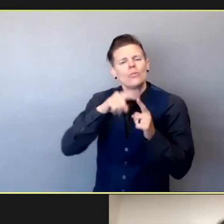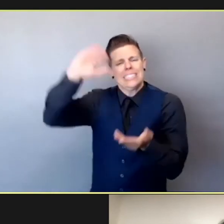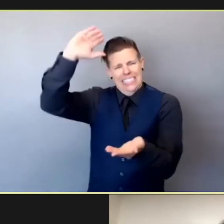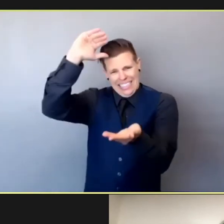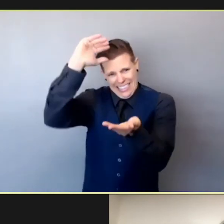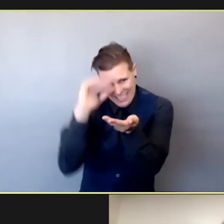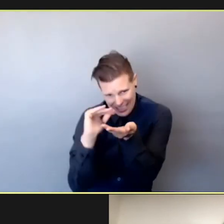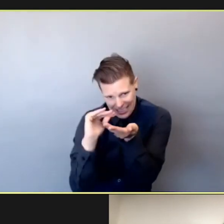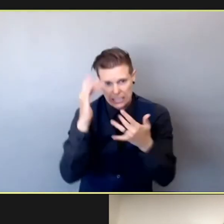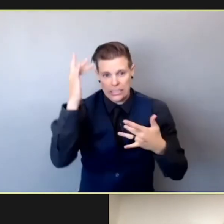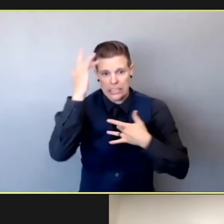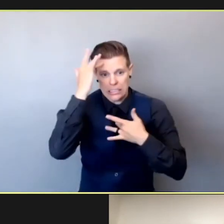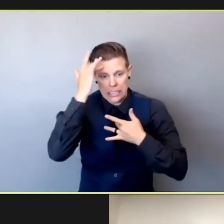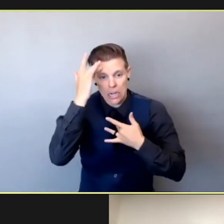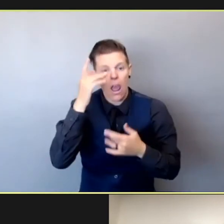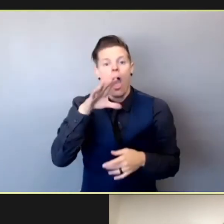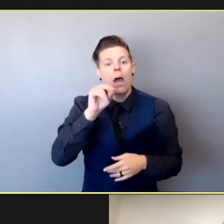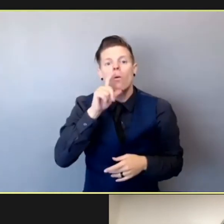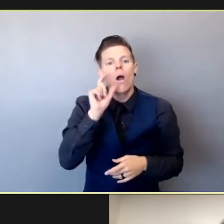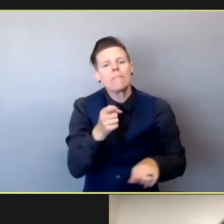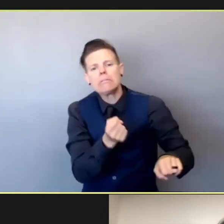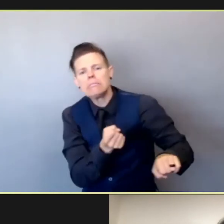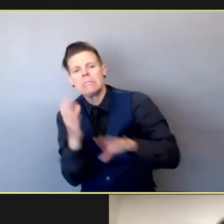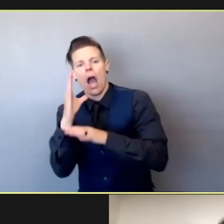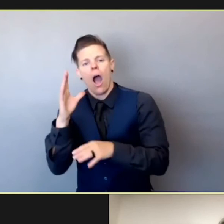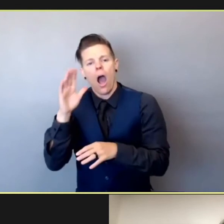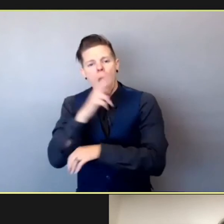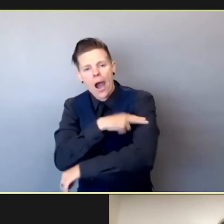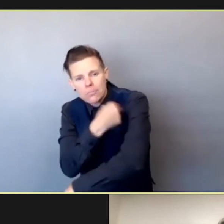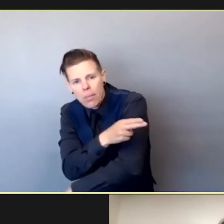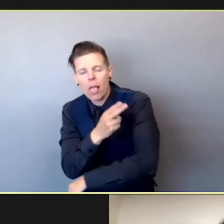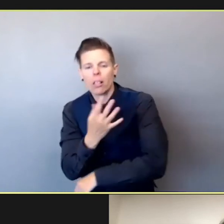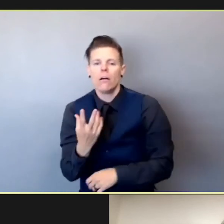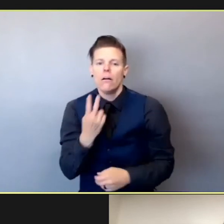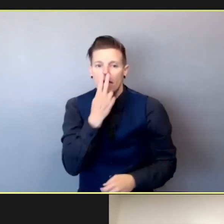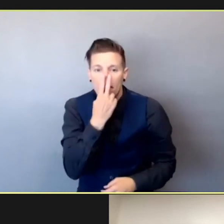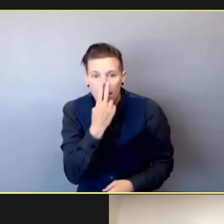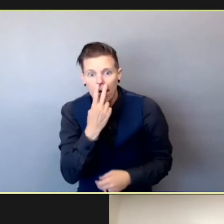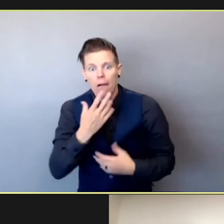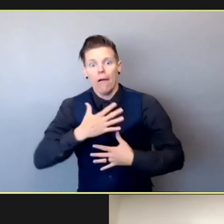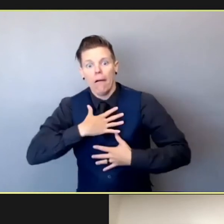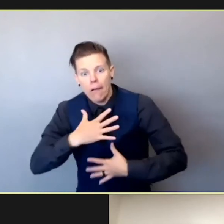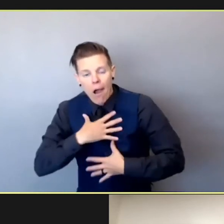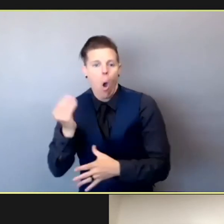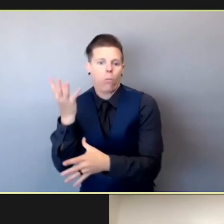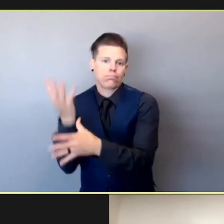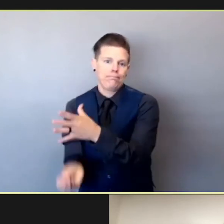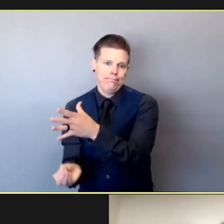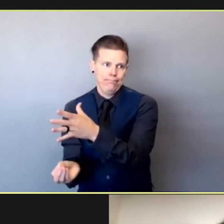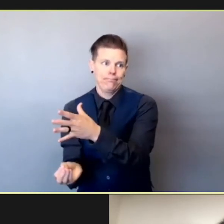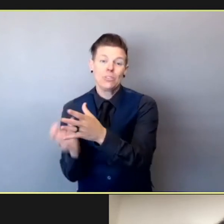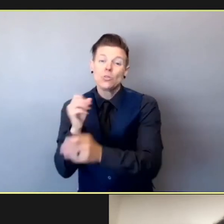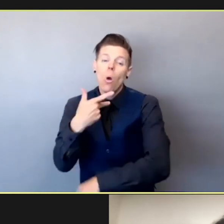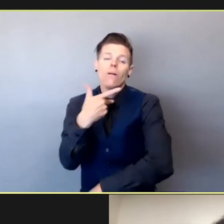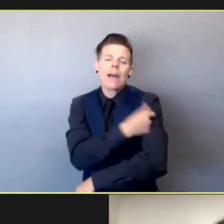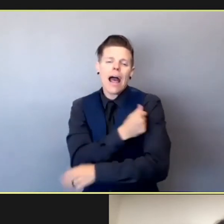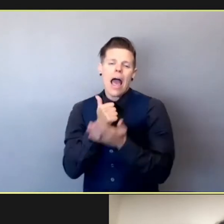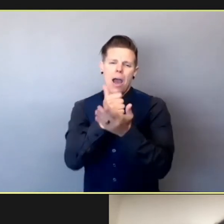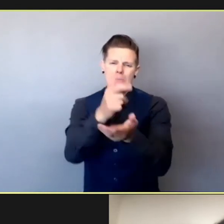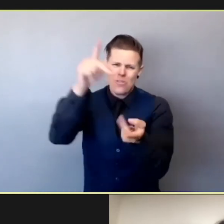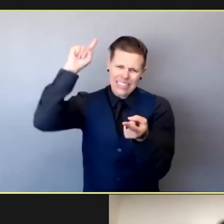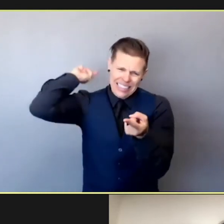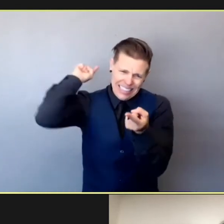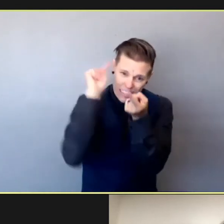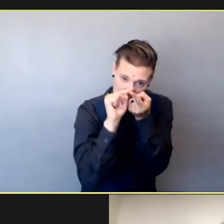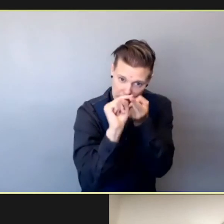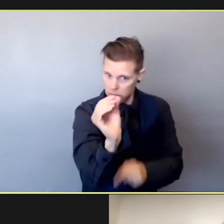deaths. And the vaccine is doing really, really well to do that. And so, yes, we will have some breakthrough cases, but most of them are very